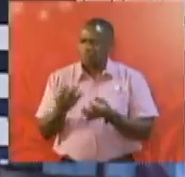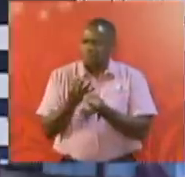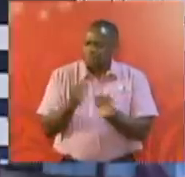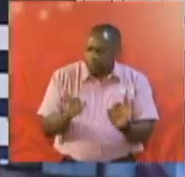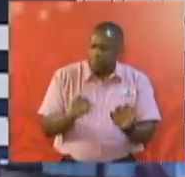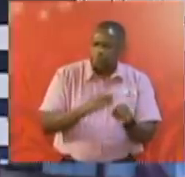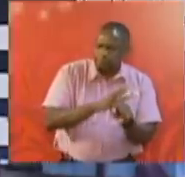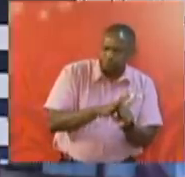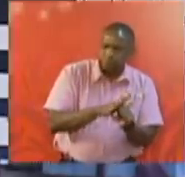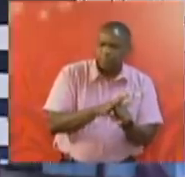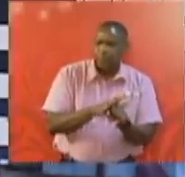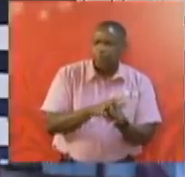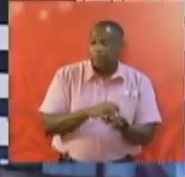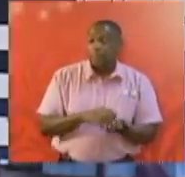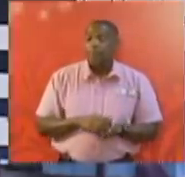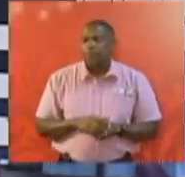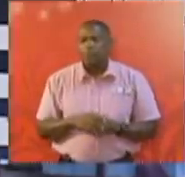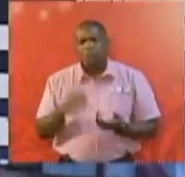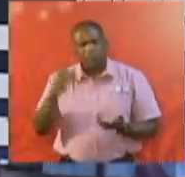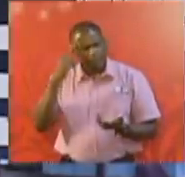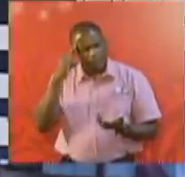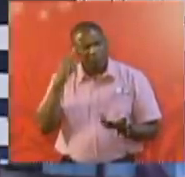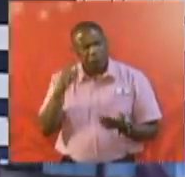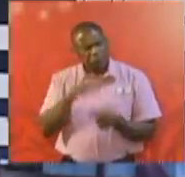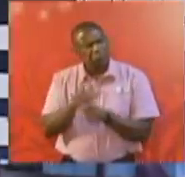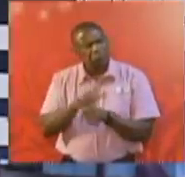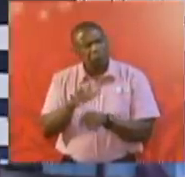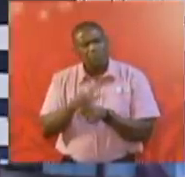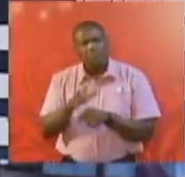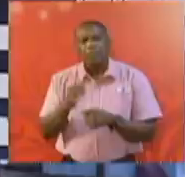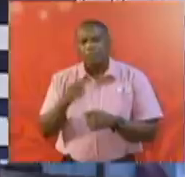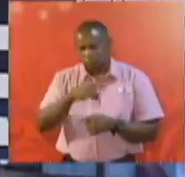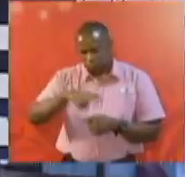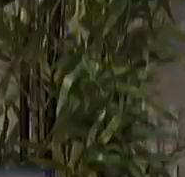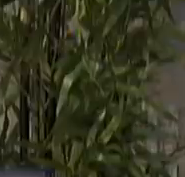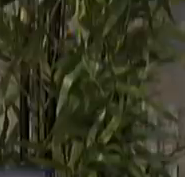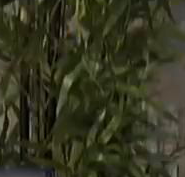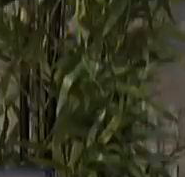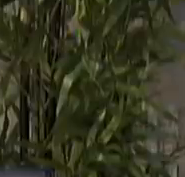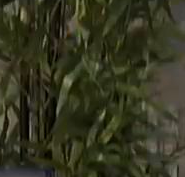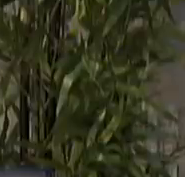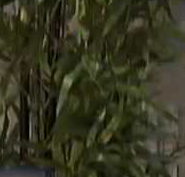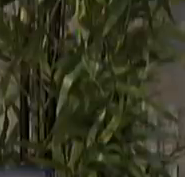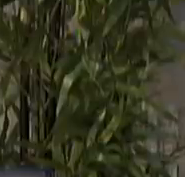not bore you with anything further. Hand you over to Candice. Thank you.